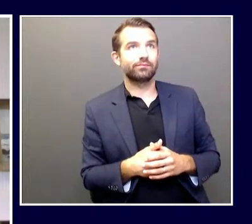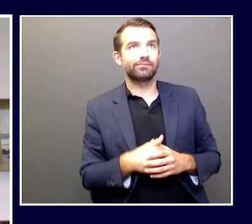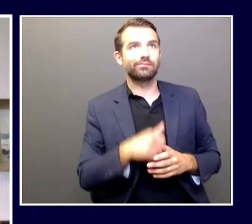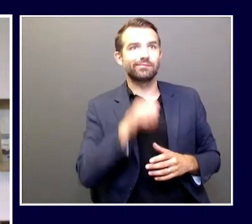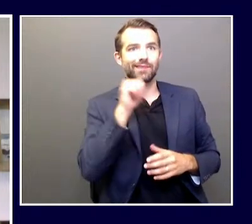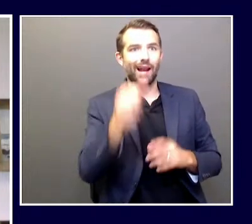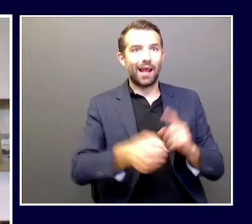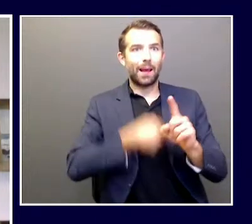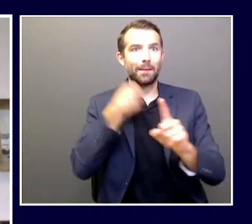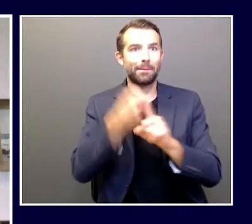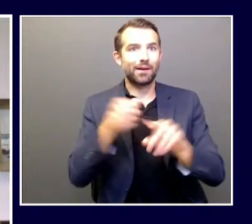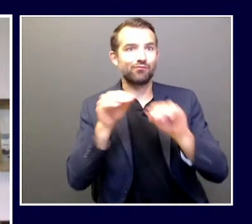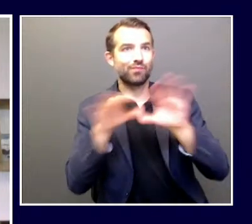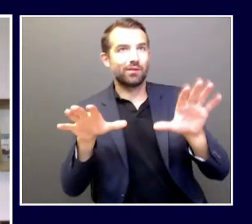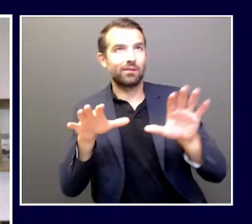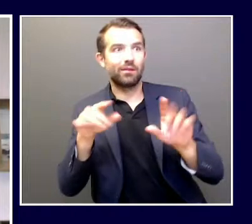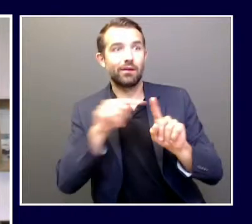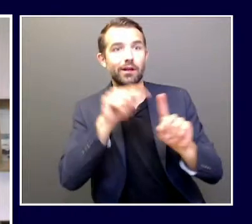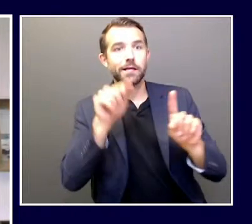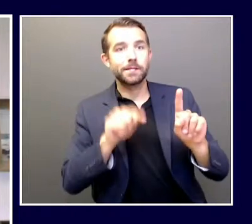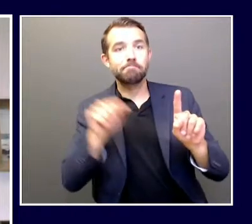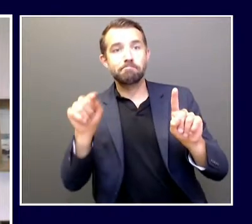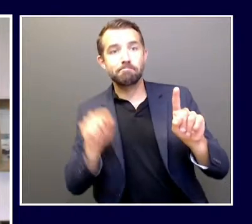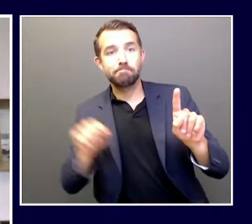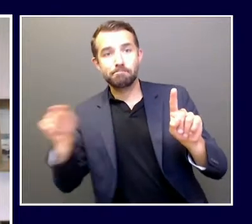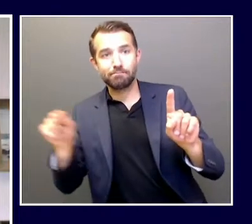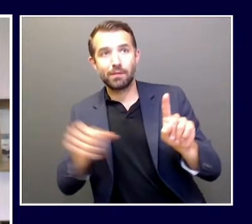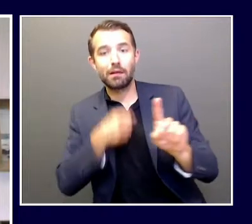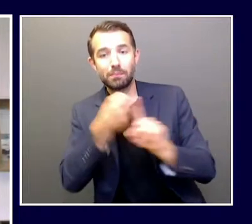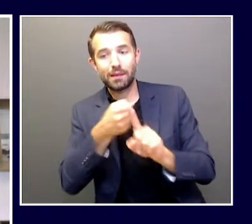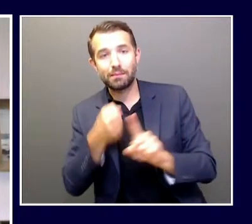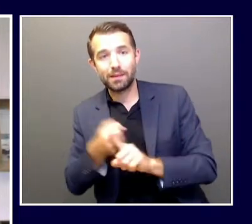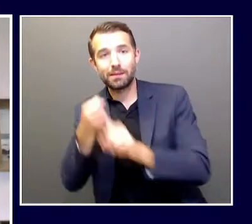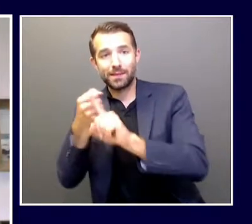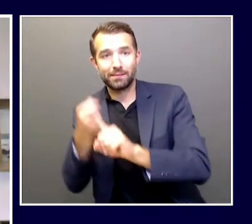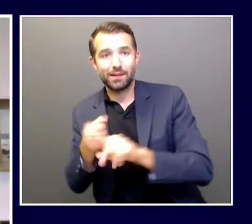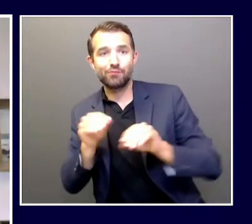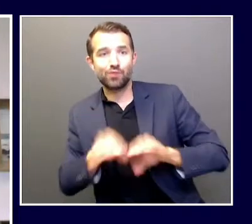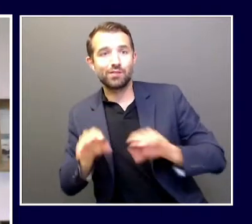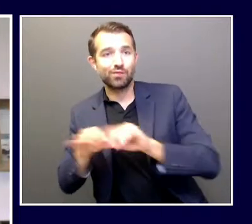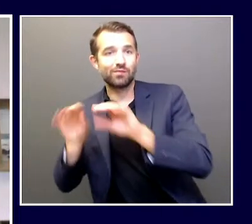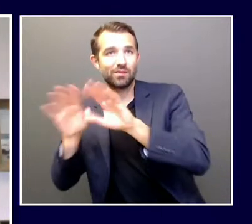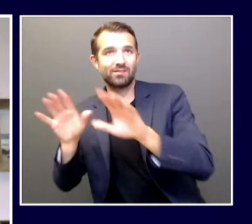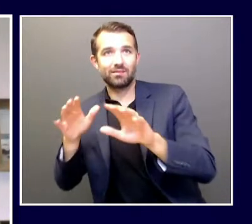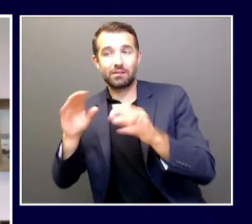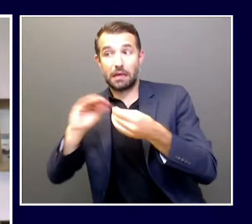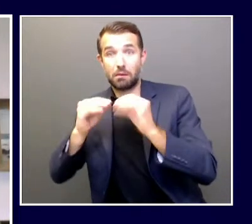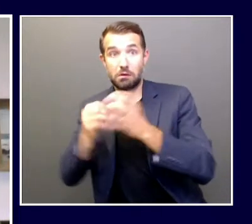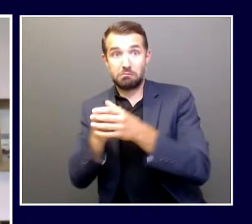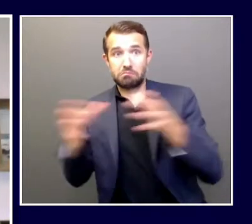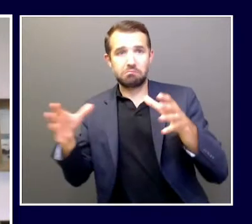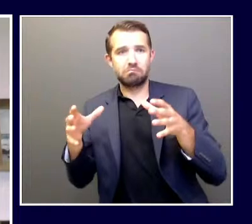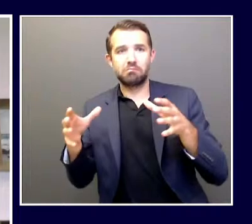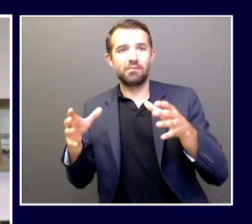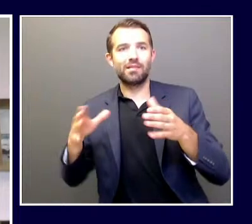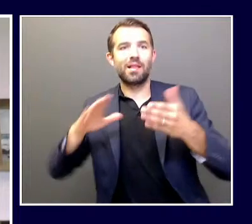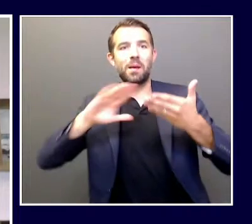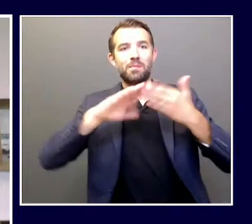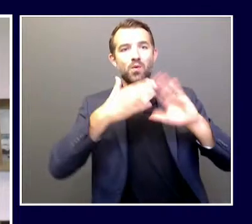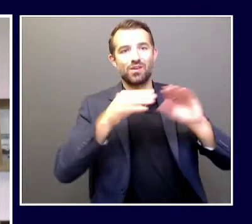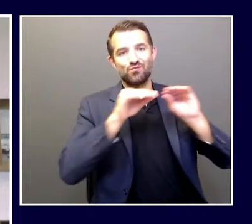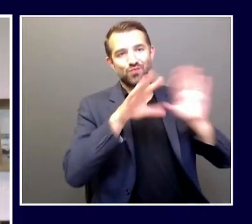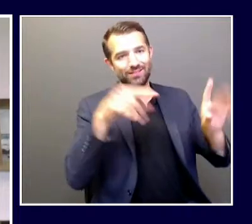In Waldo County, it's much more high levels of community transmission as opposed to outbreak-driven transmission. And